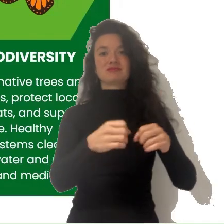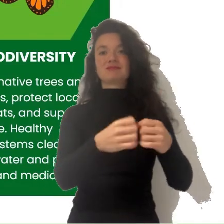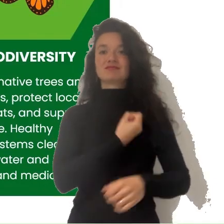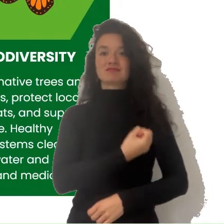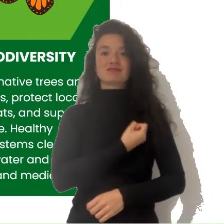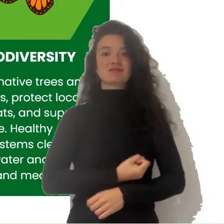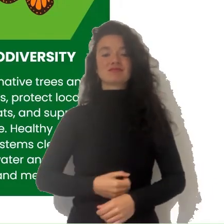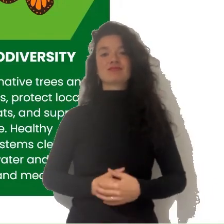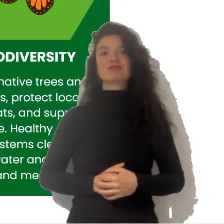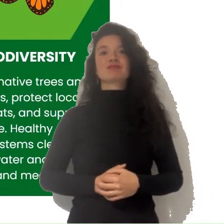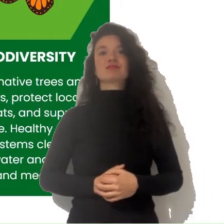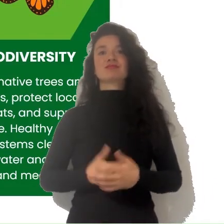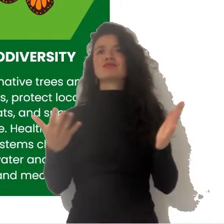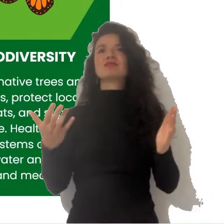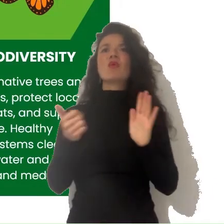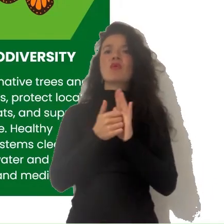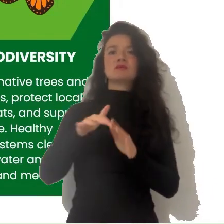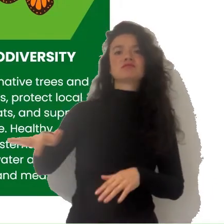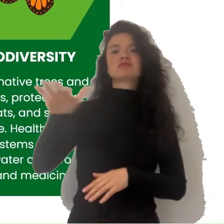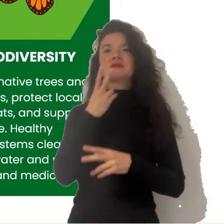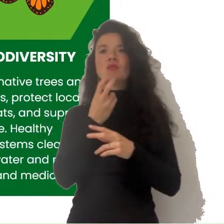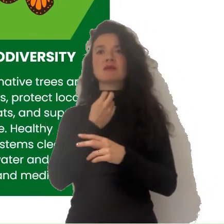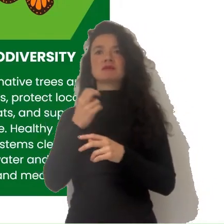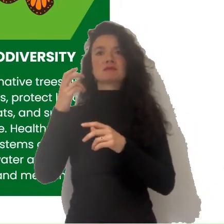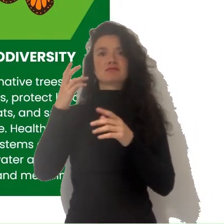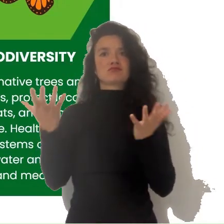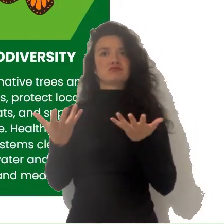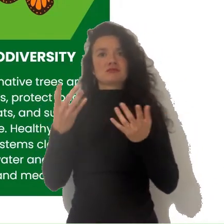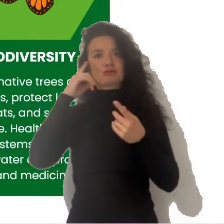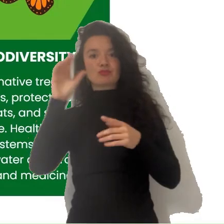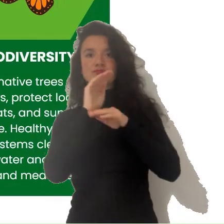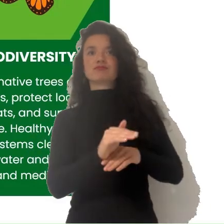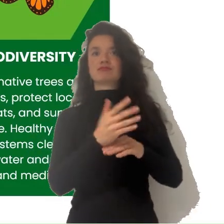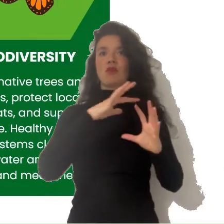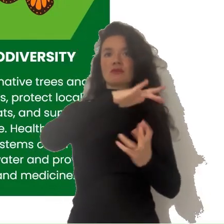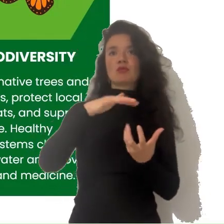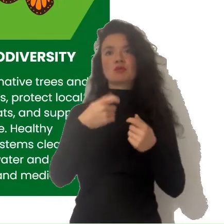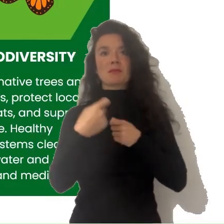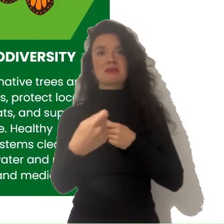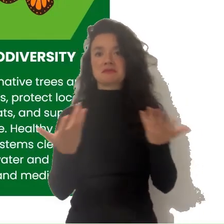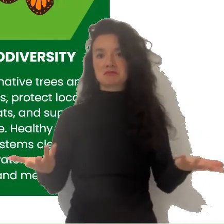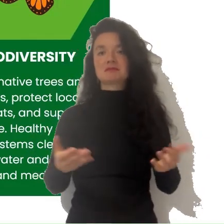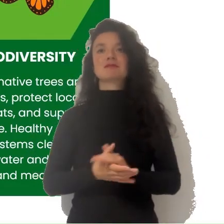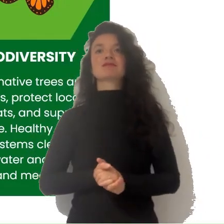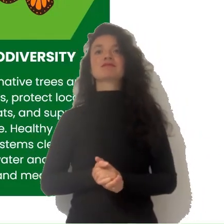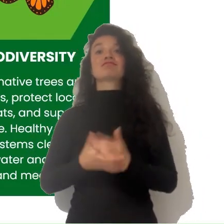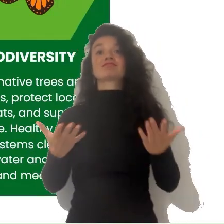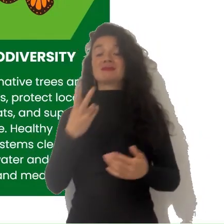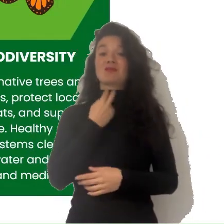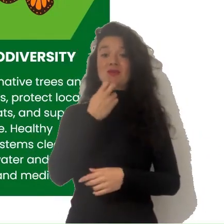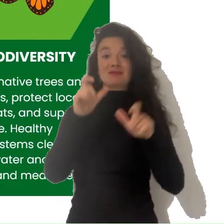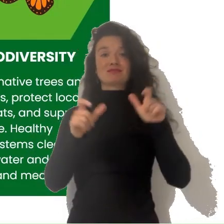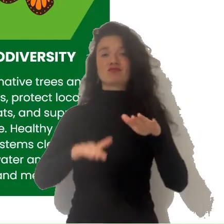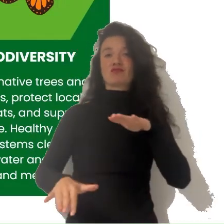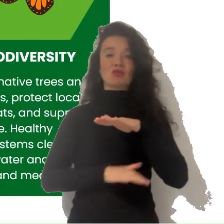well. We should plant native trees and flowers and protect our ecosystem of our